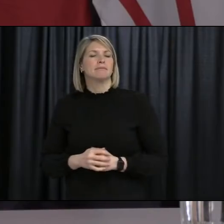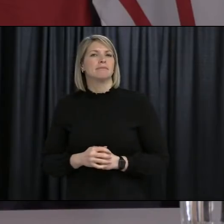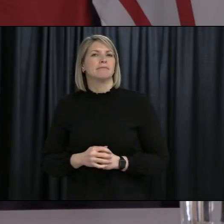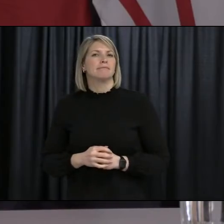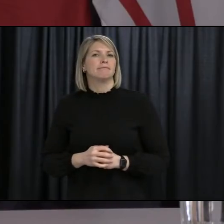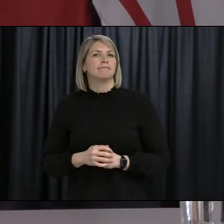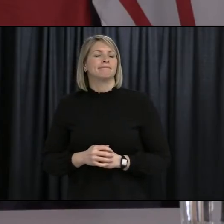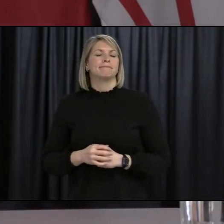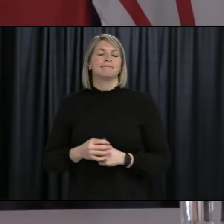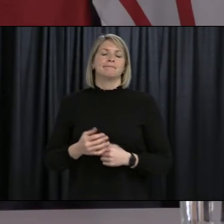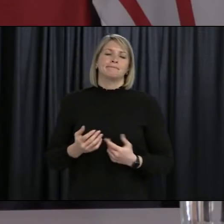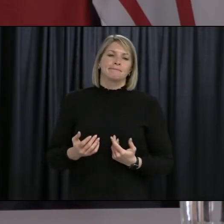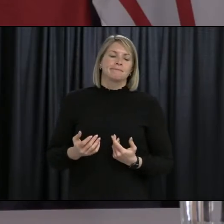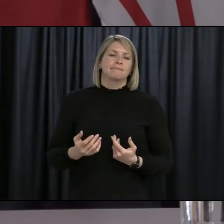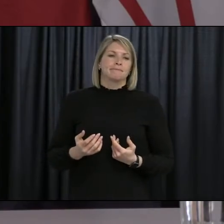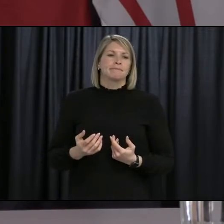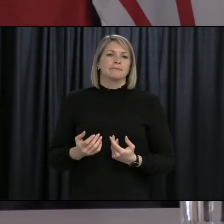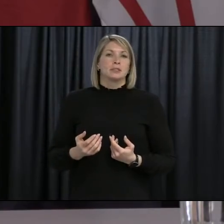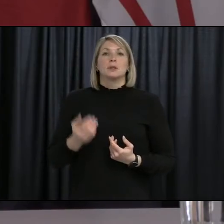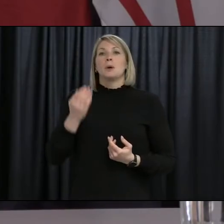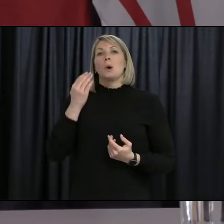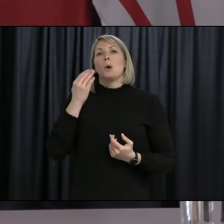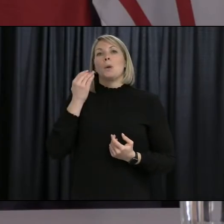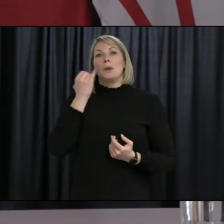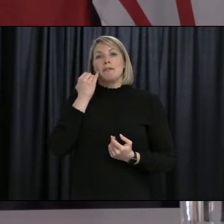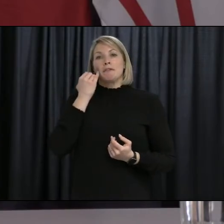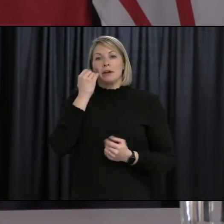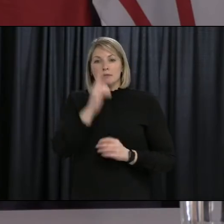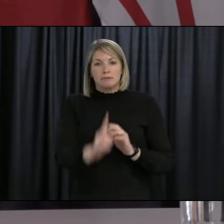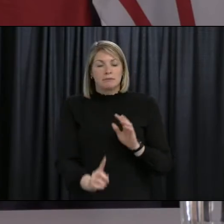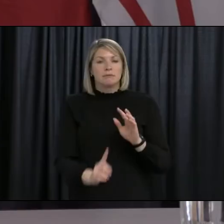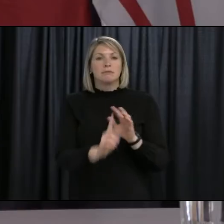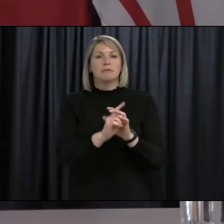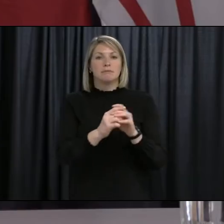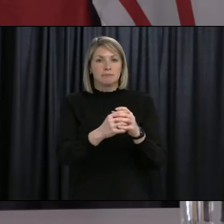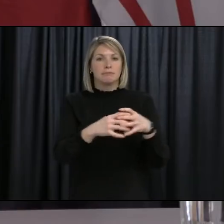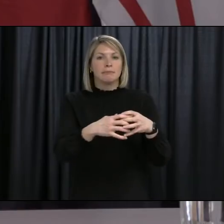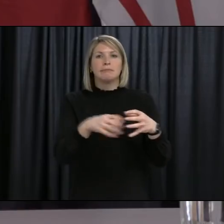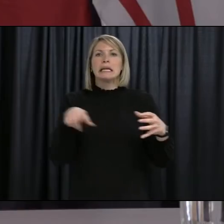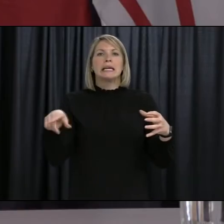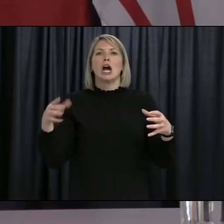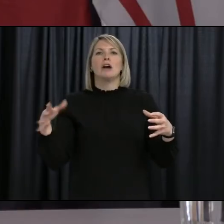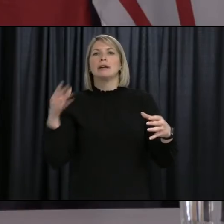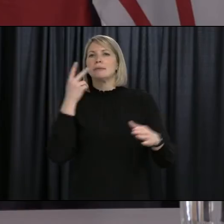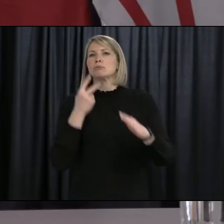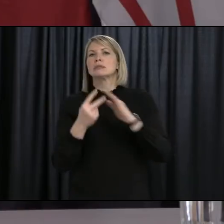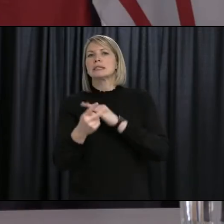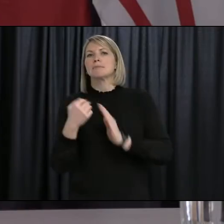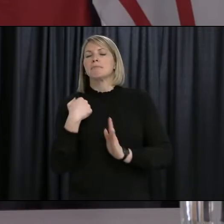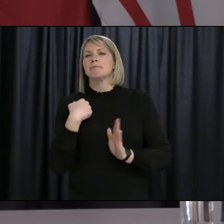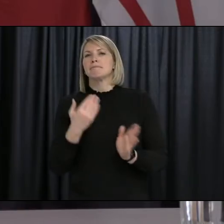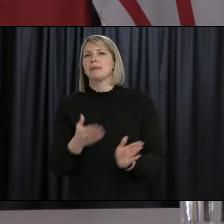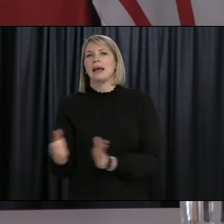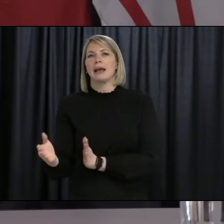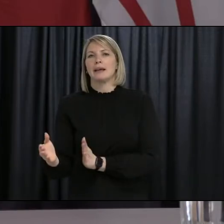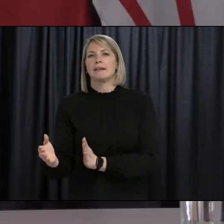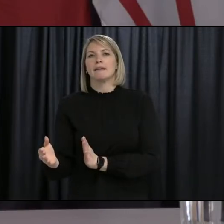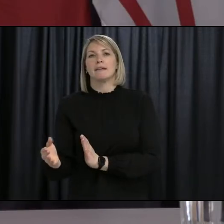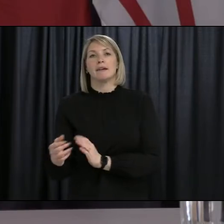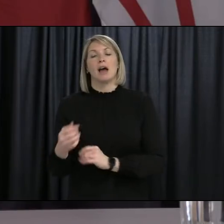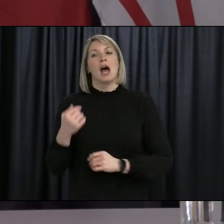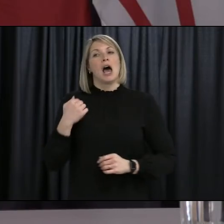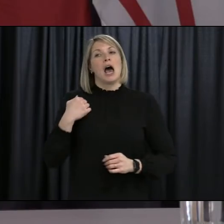scenario where there would be an outbreak which would have to be dealt with respect to operating an election. And I'm assuming that he